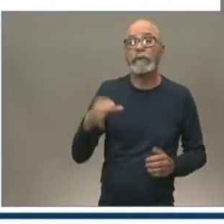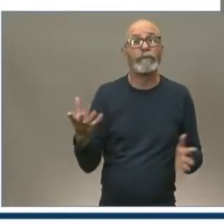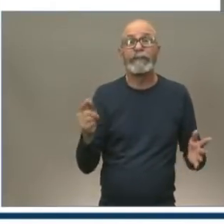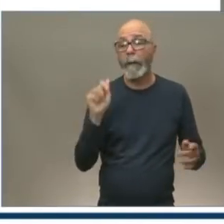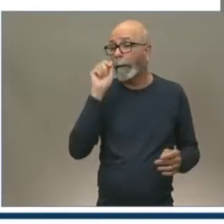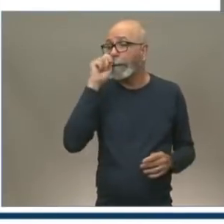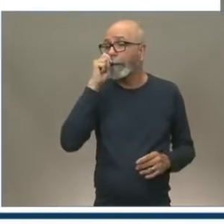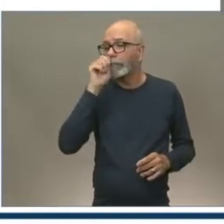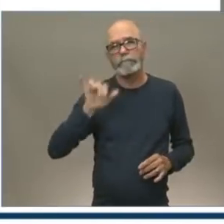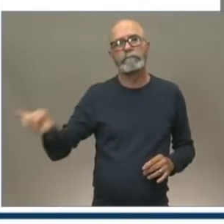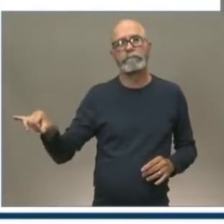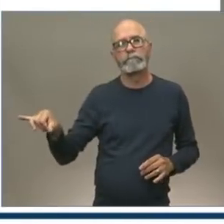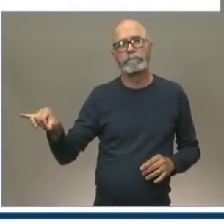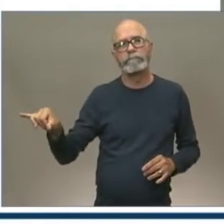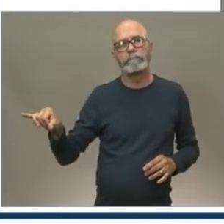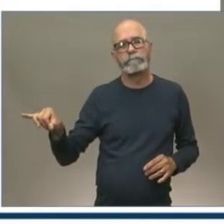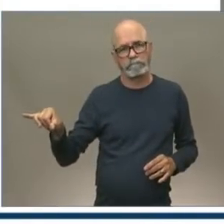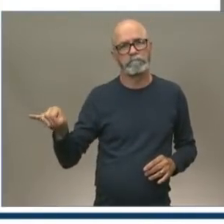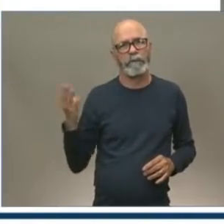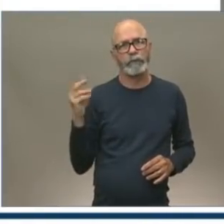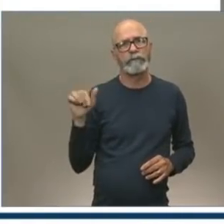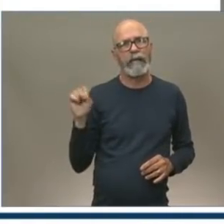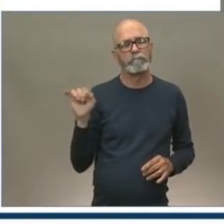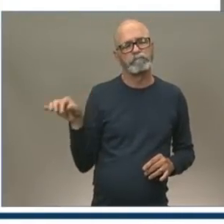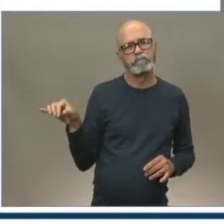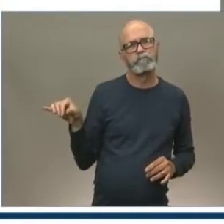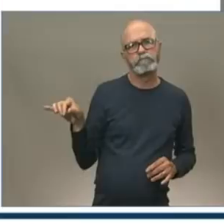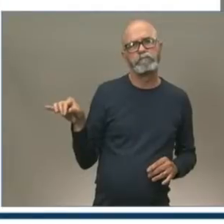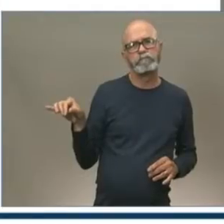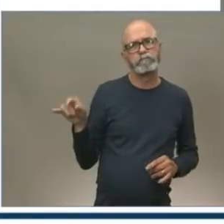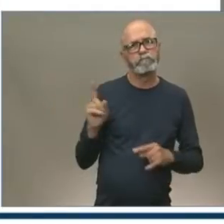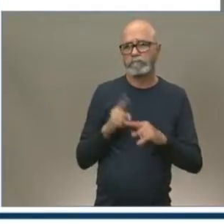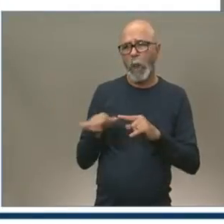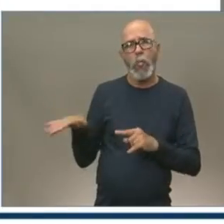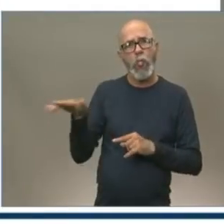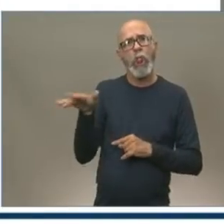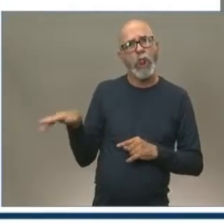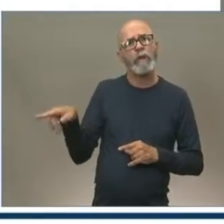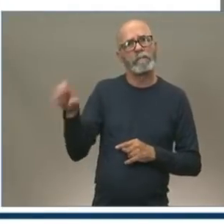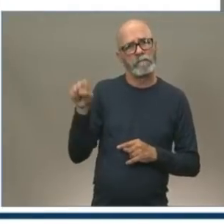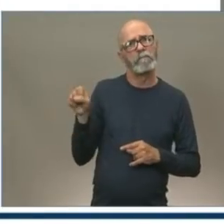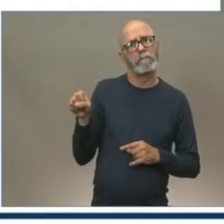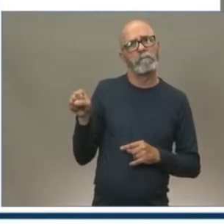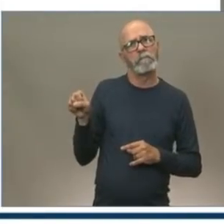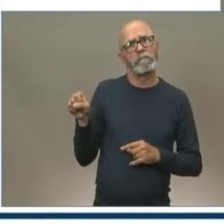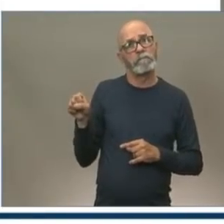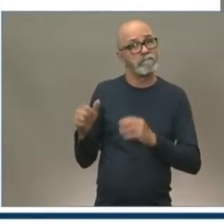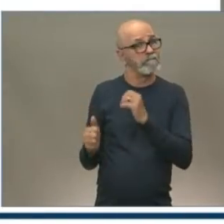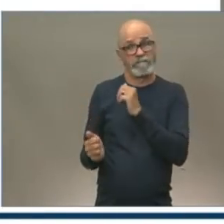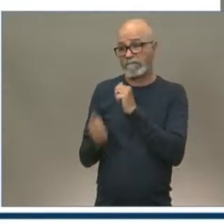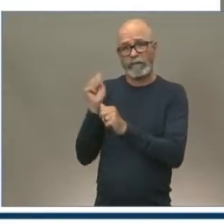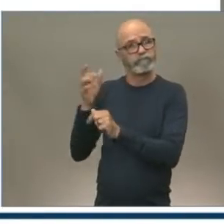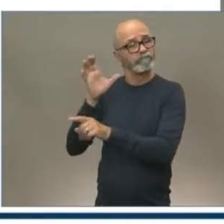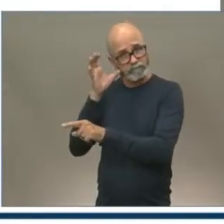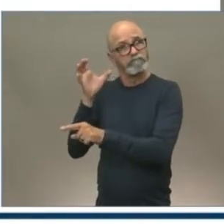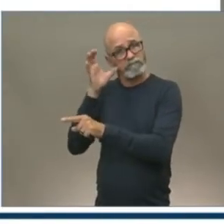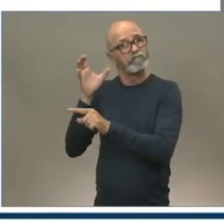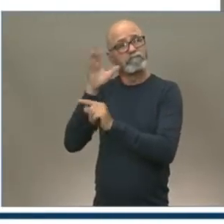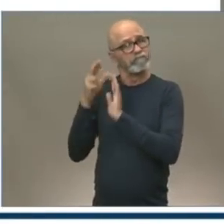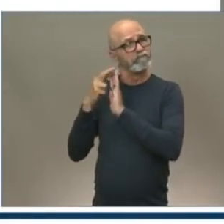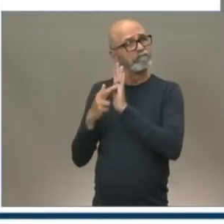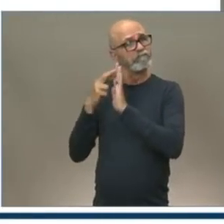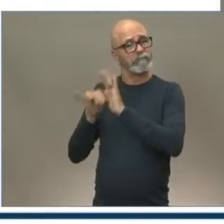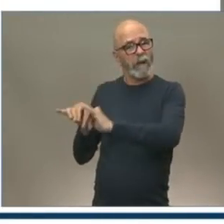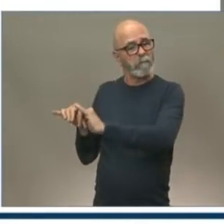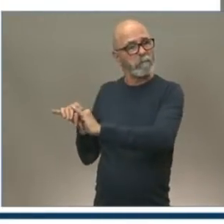quarantine. And so I think by and large people, the vast majority, are doing the right thing. However, especially when we now have